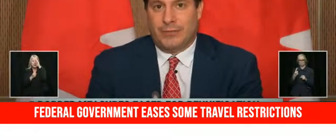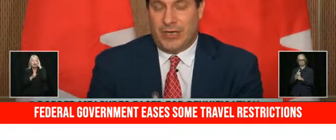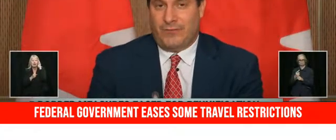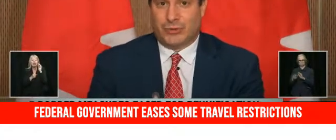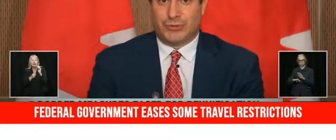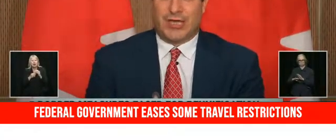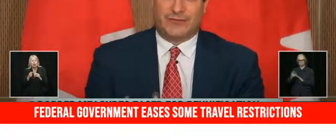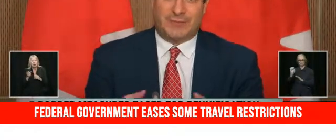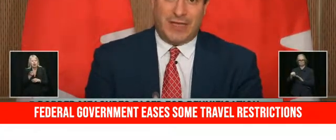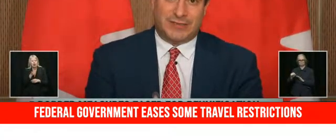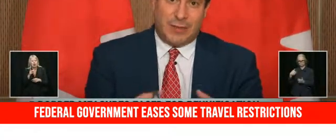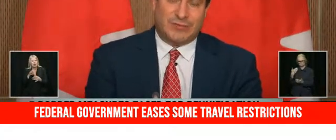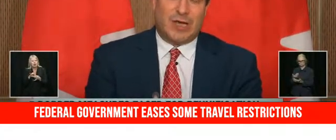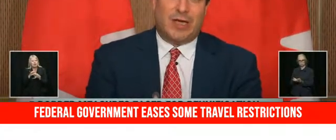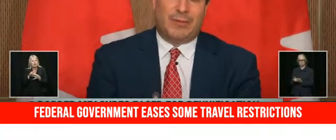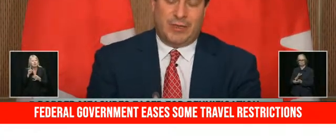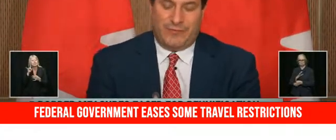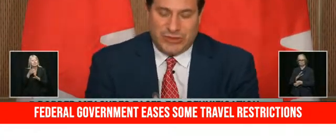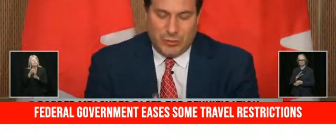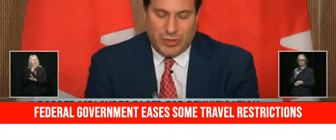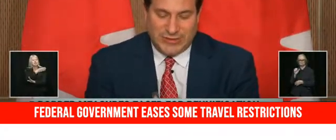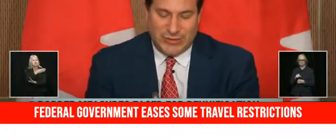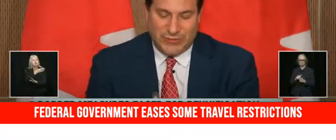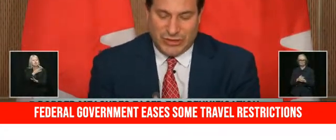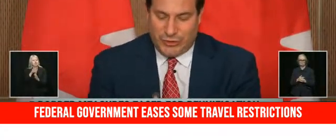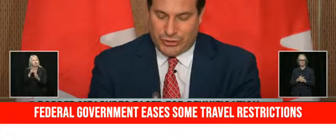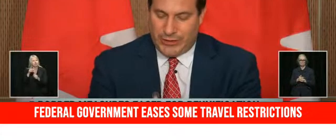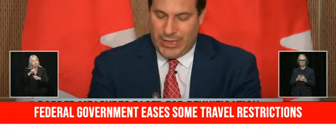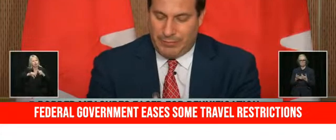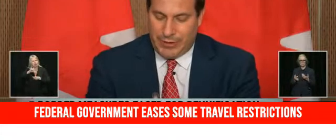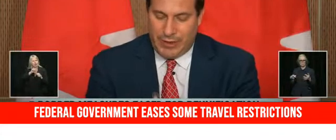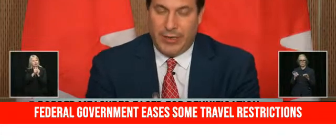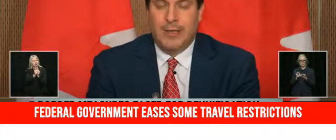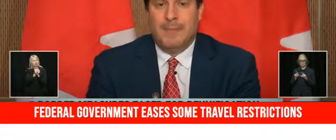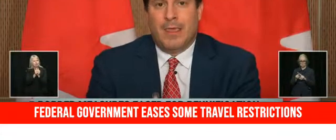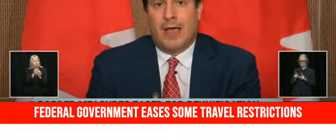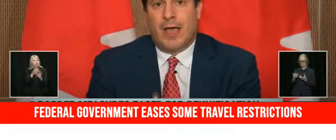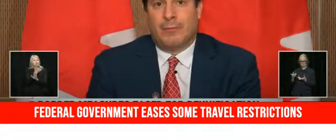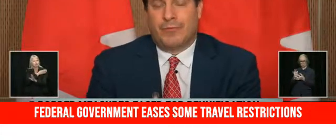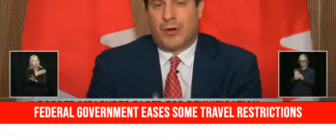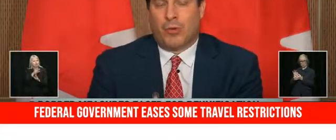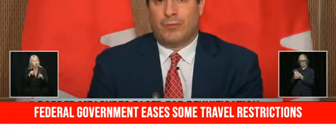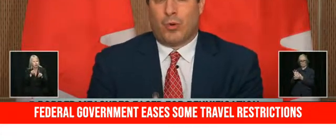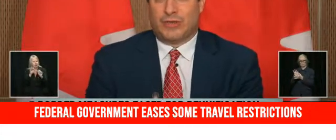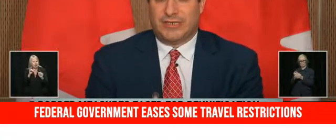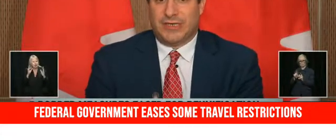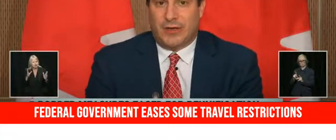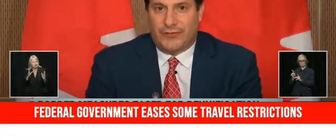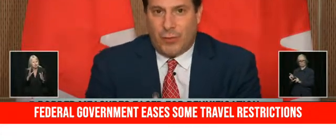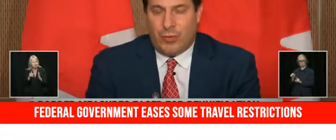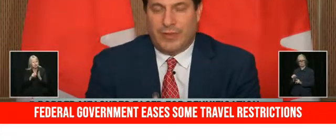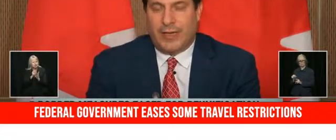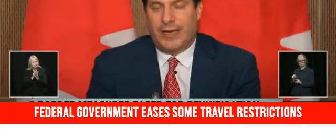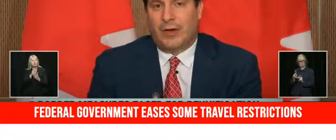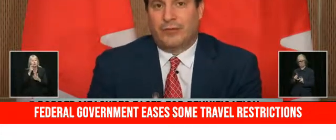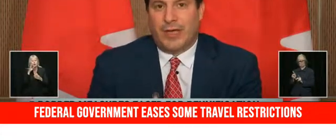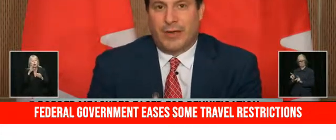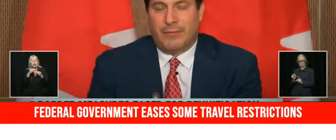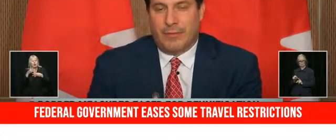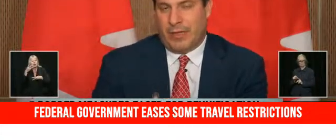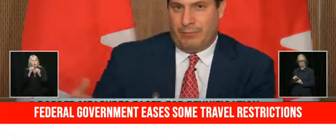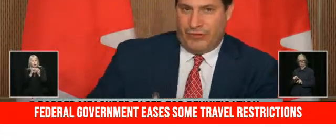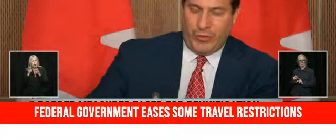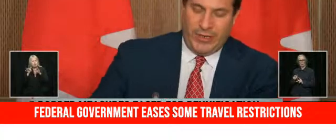two individuals have spent some time in the physical presence of each other during that period. There will be more details that will be laid